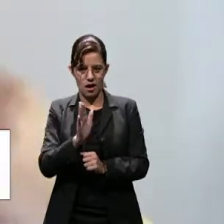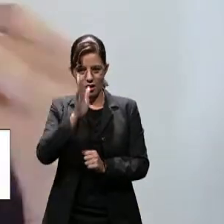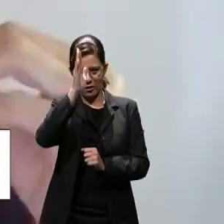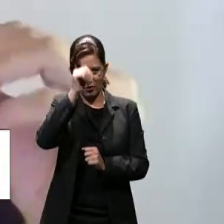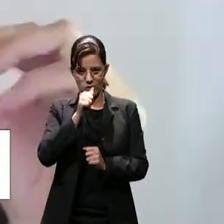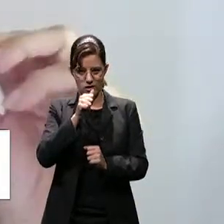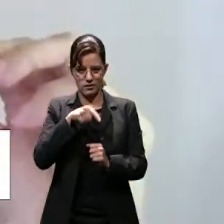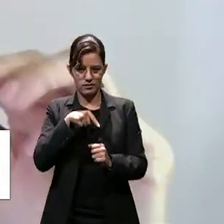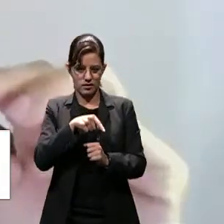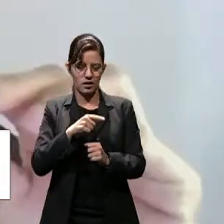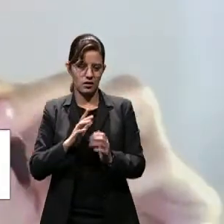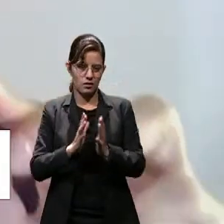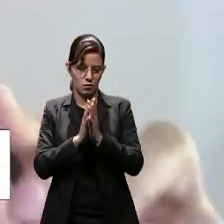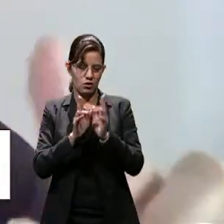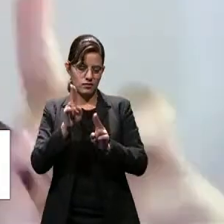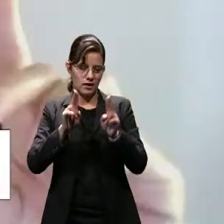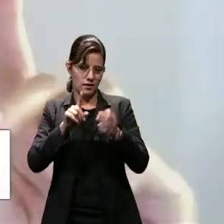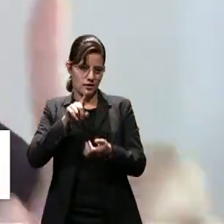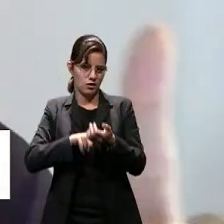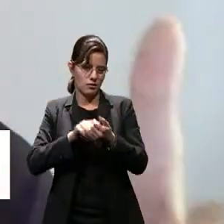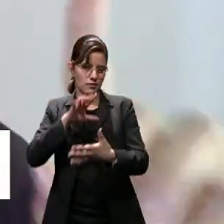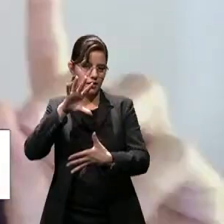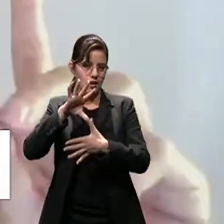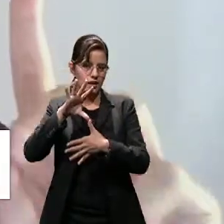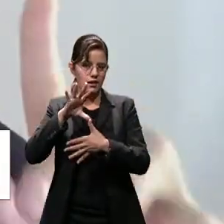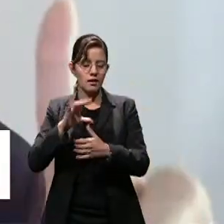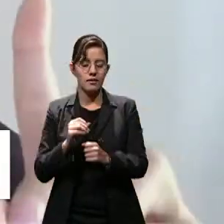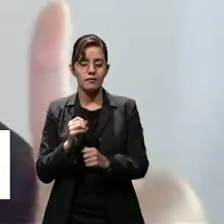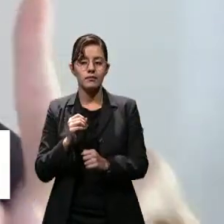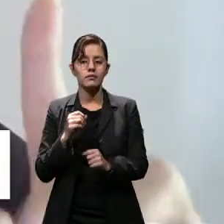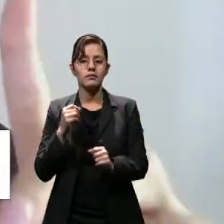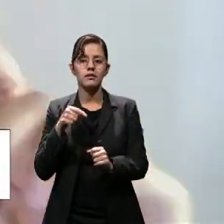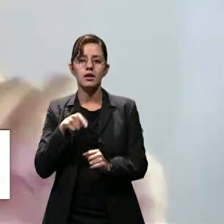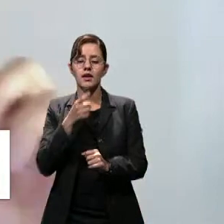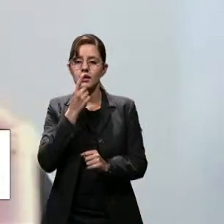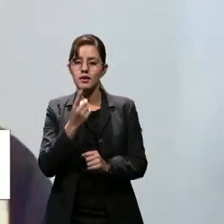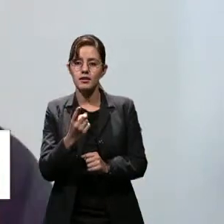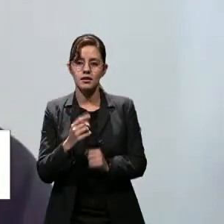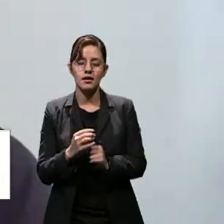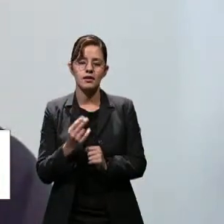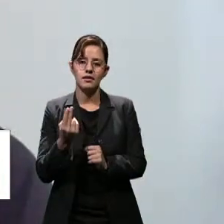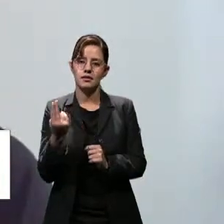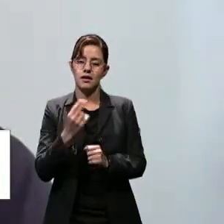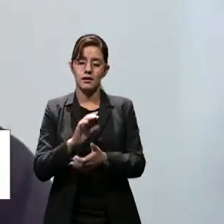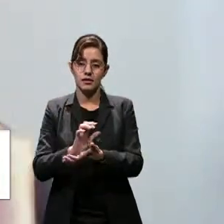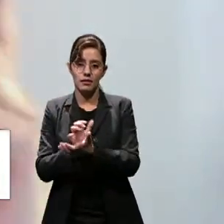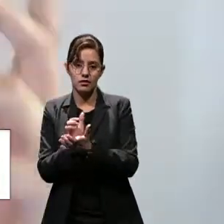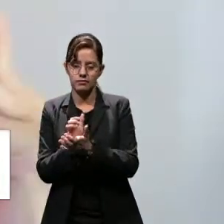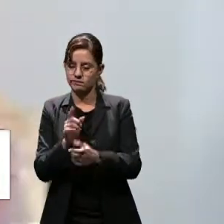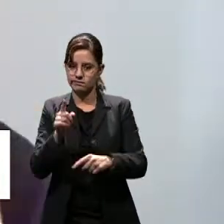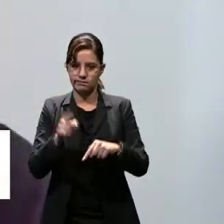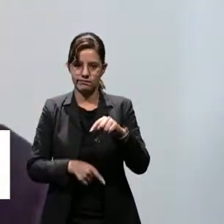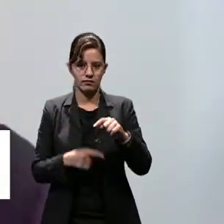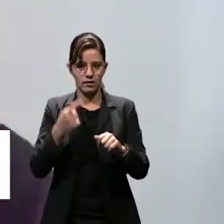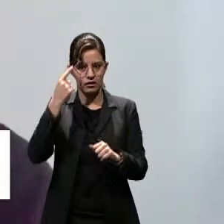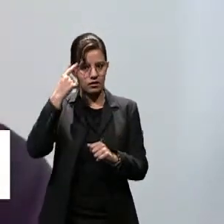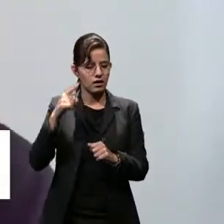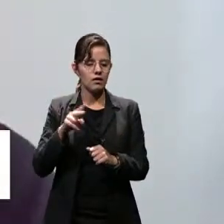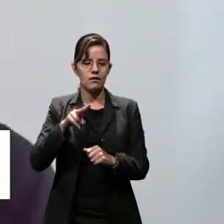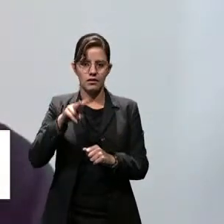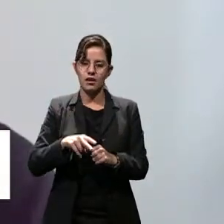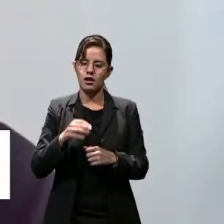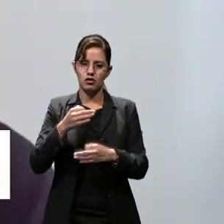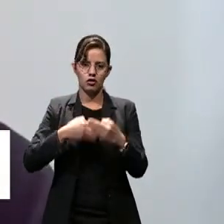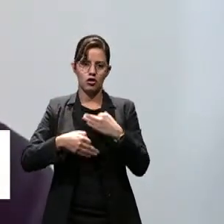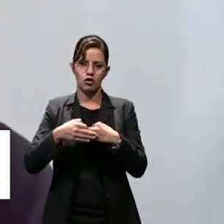the Inter-American Letter talks about the elimination of discrimination to strengthen our democracies. And I think